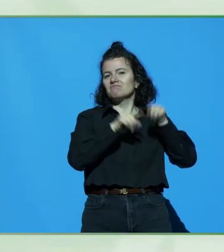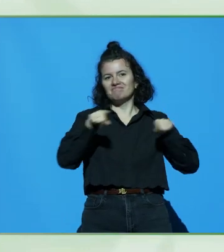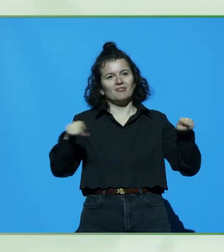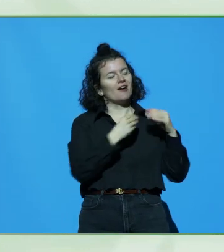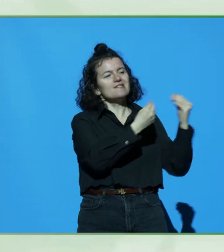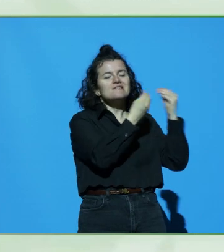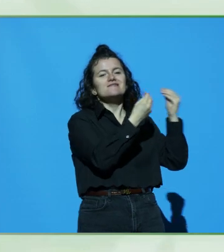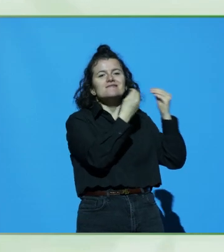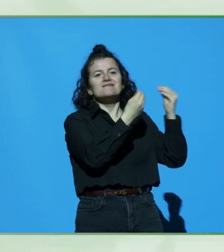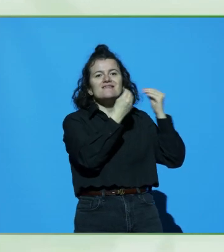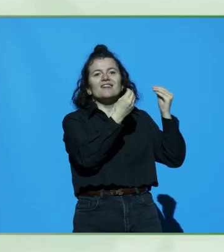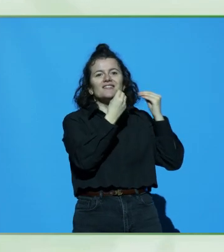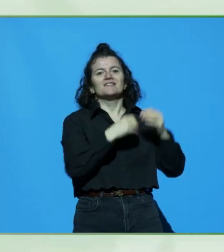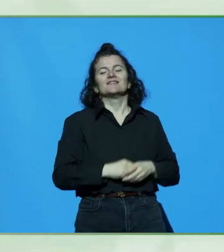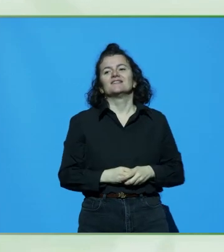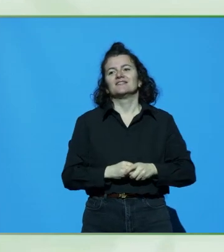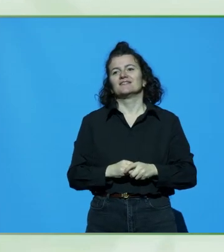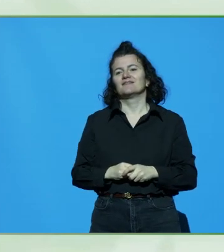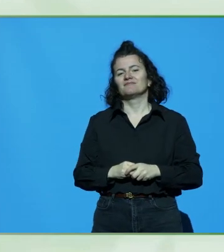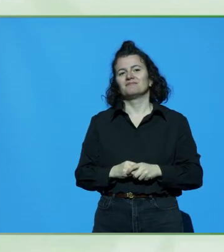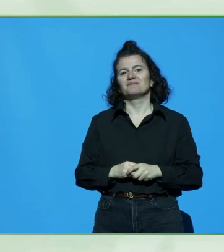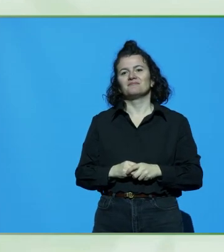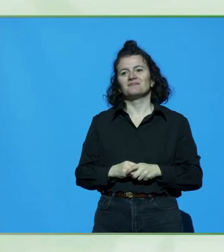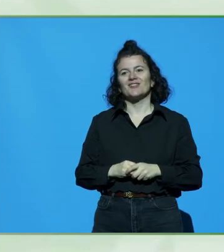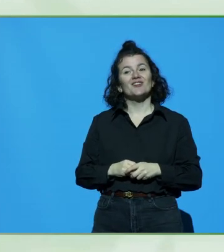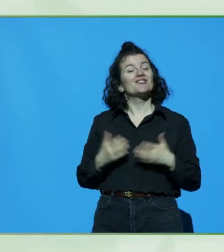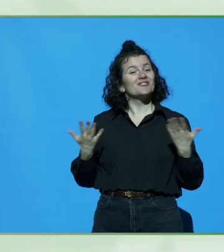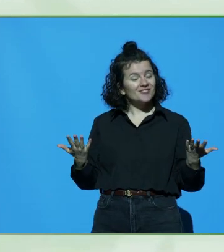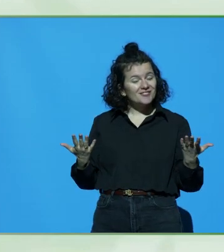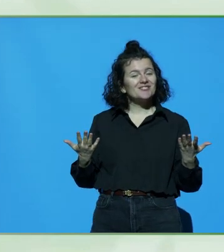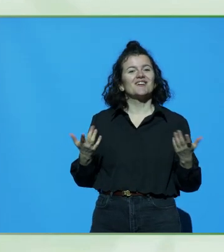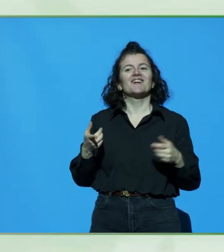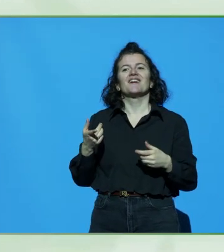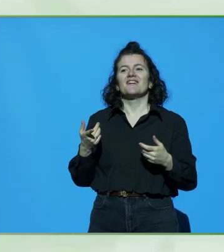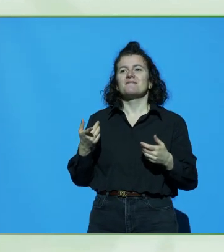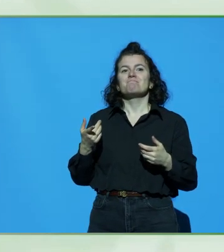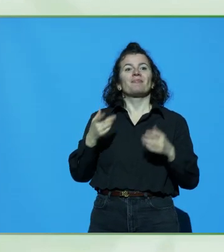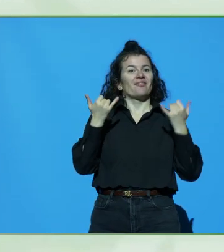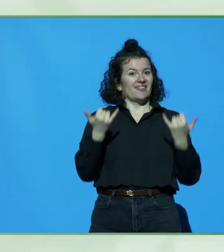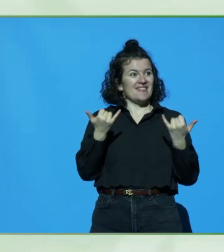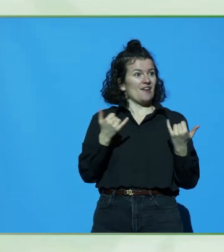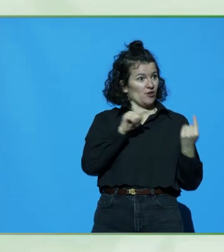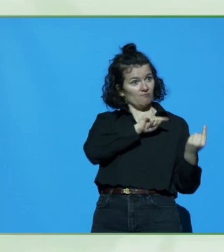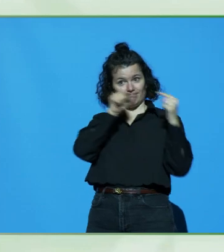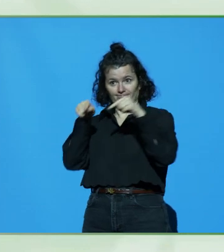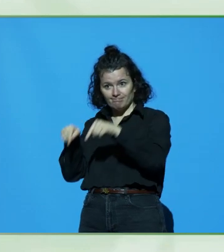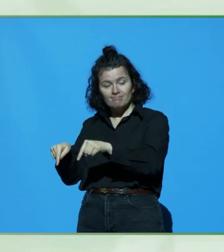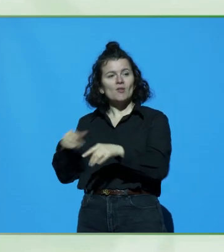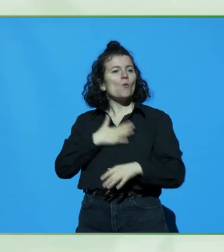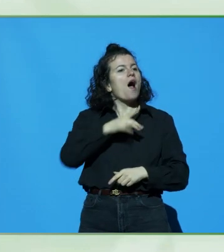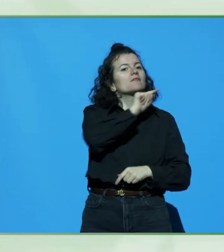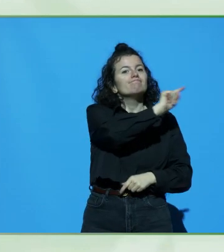bring to everyone is a opportunity to actually see children participating in